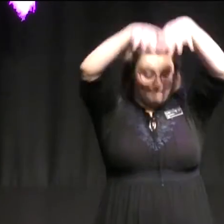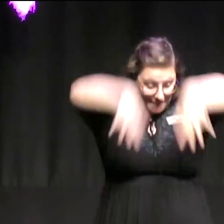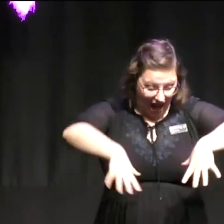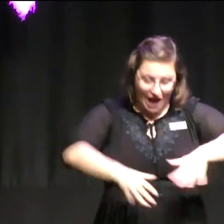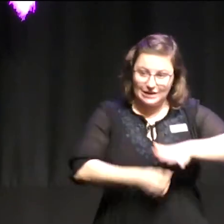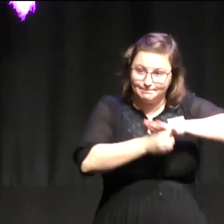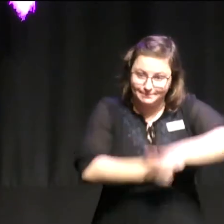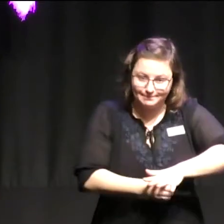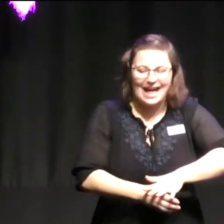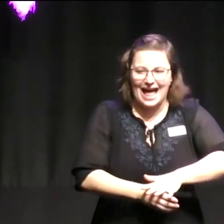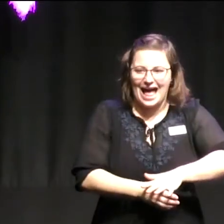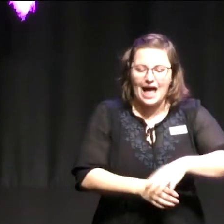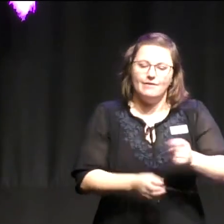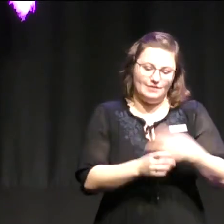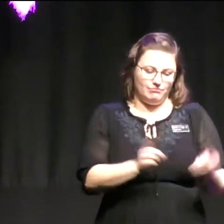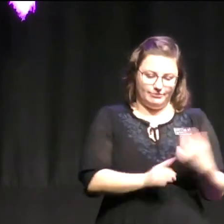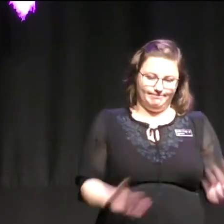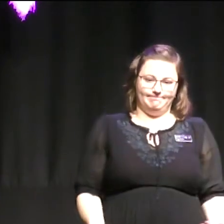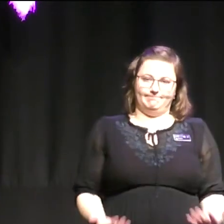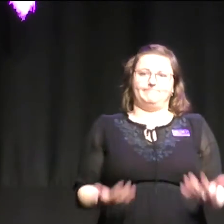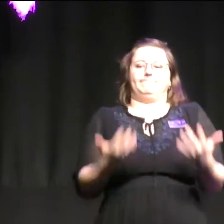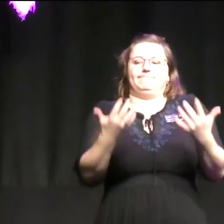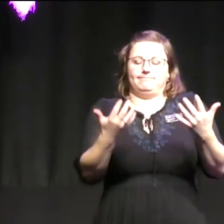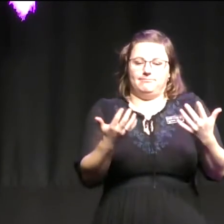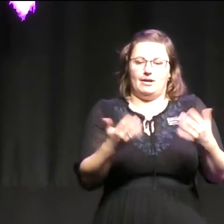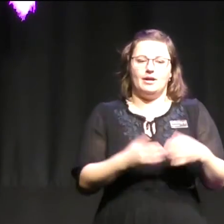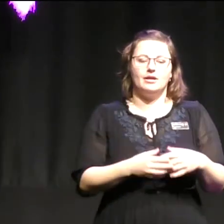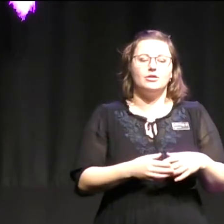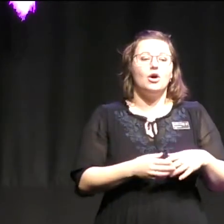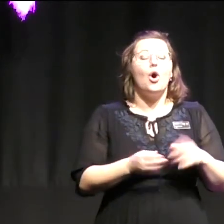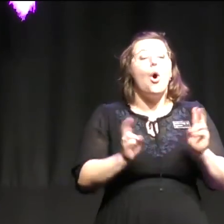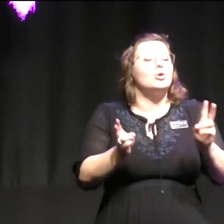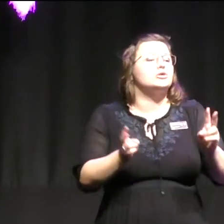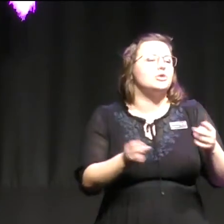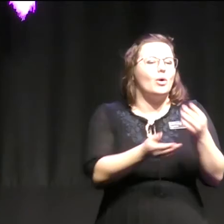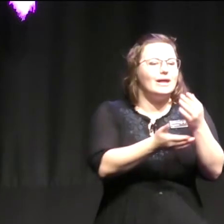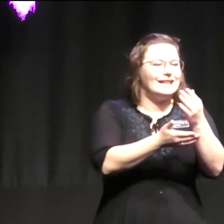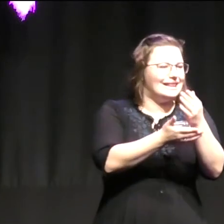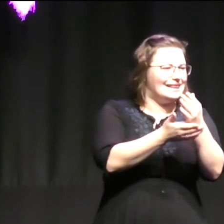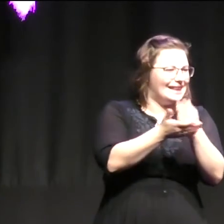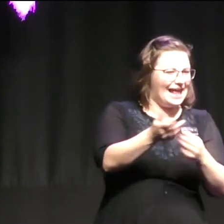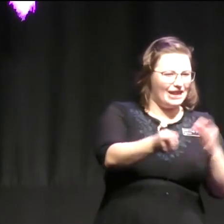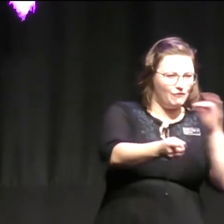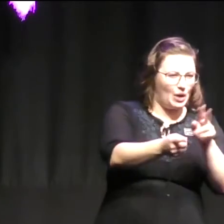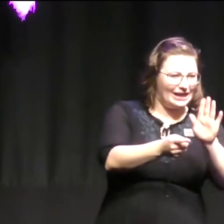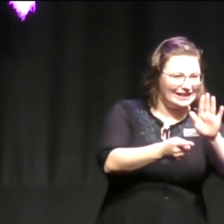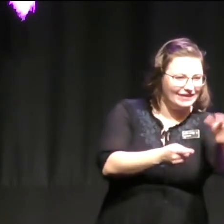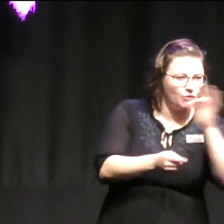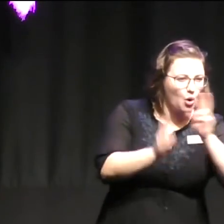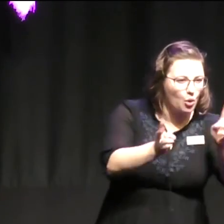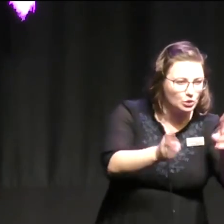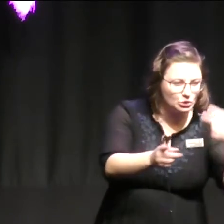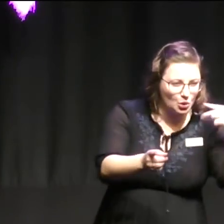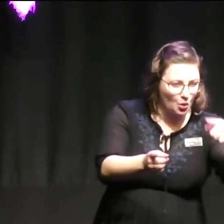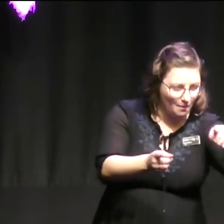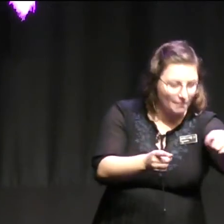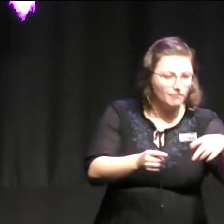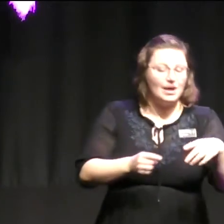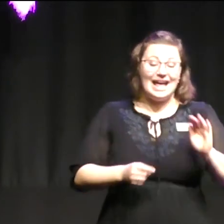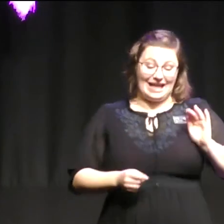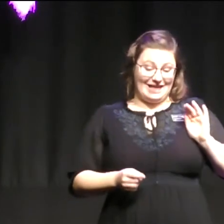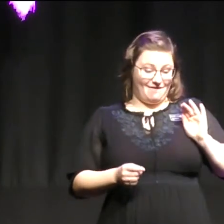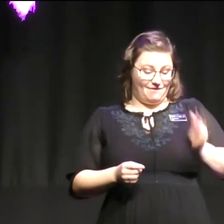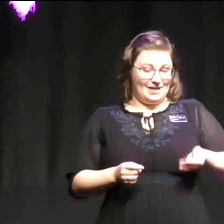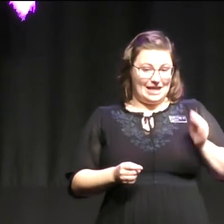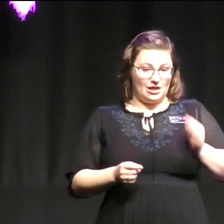but we have the women come, and partly I would also answer to this. Your question is that women